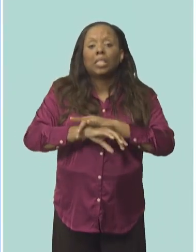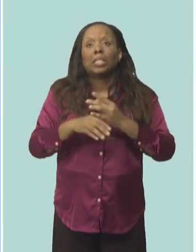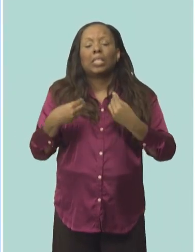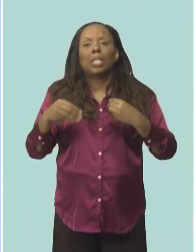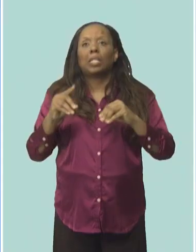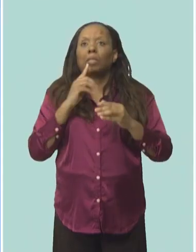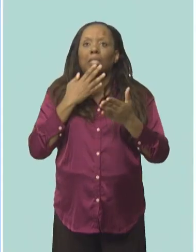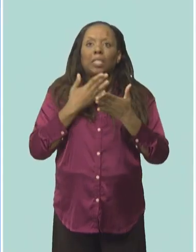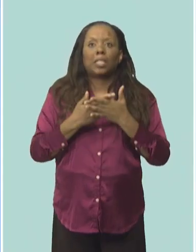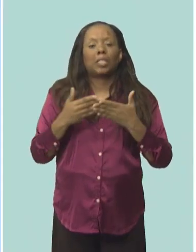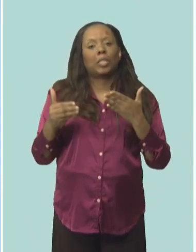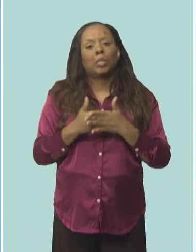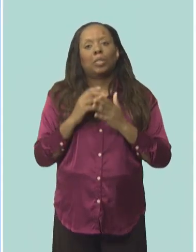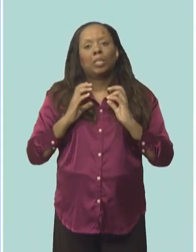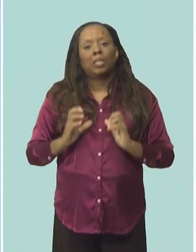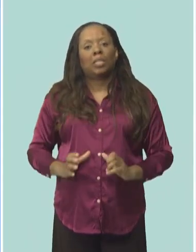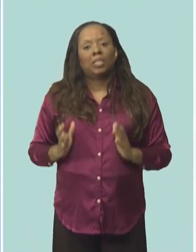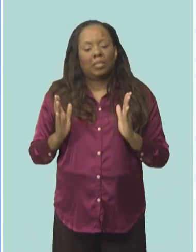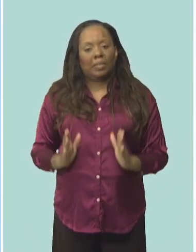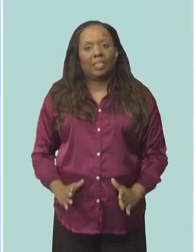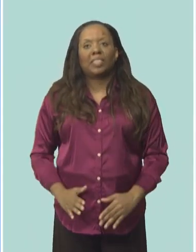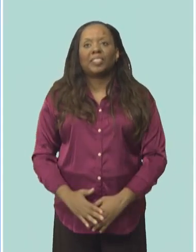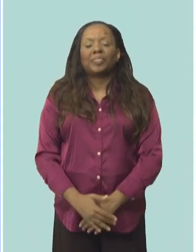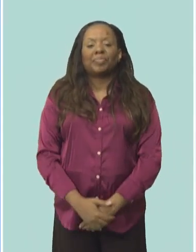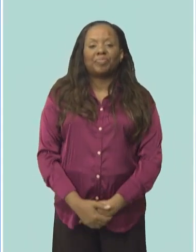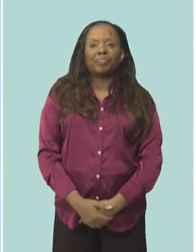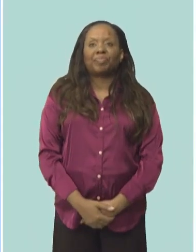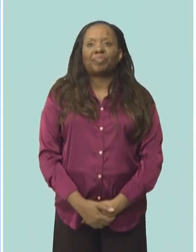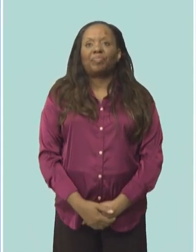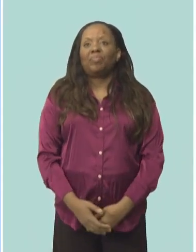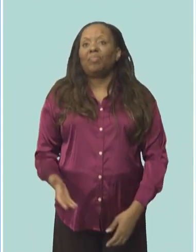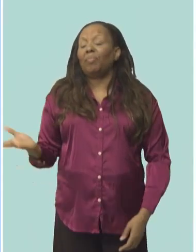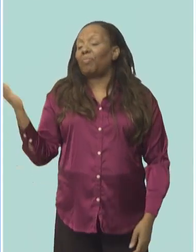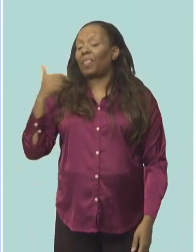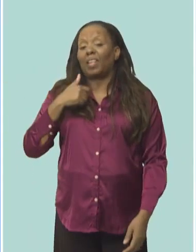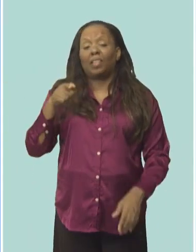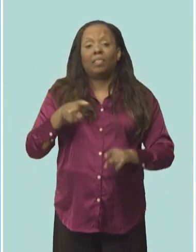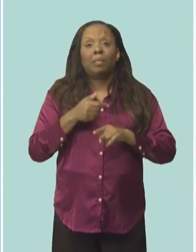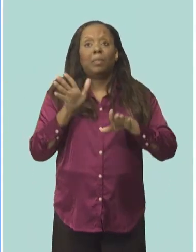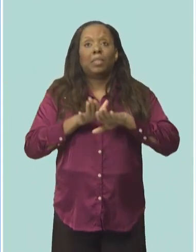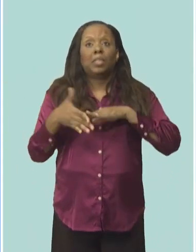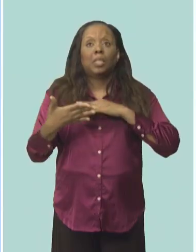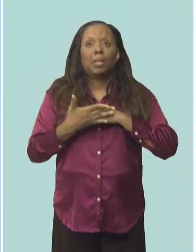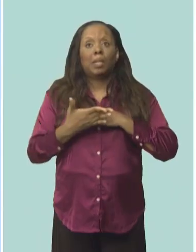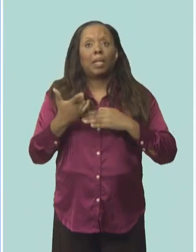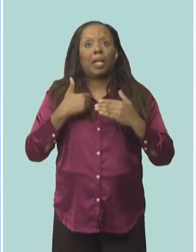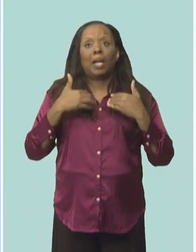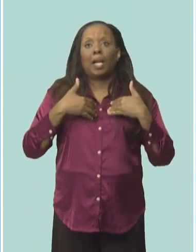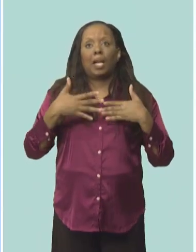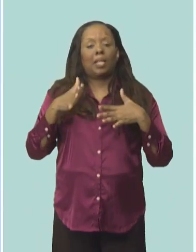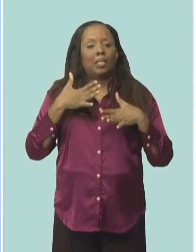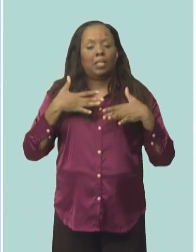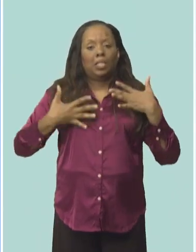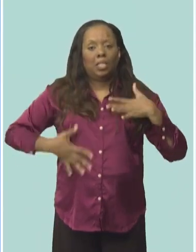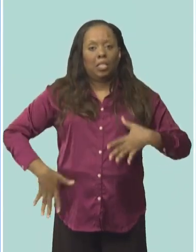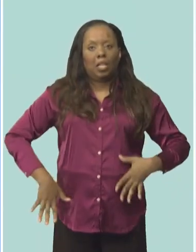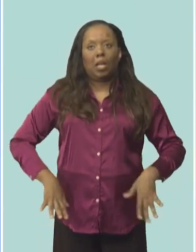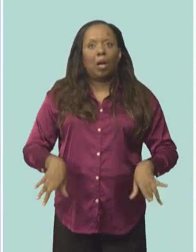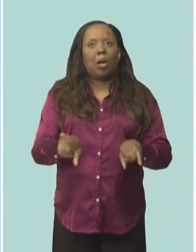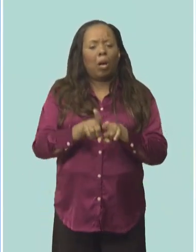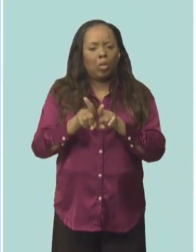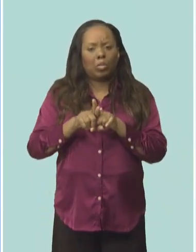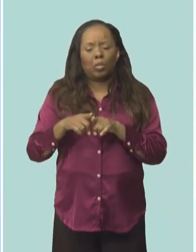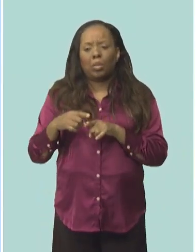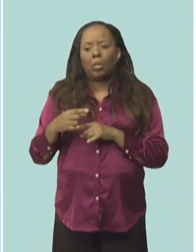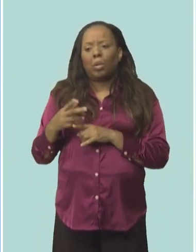new customers. And I'm from Jamaica. Also with me today, we're sharing booth. It's Tasha and Tiani Fashions, TNT Fashions. We're